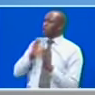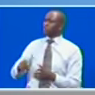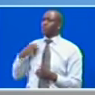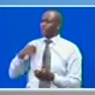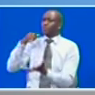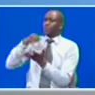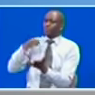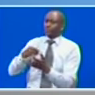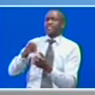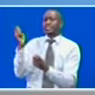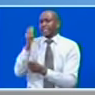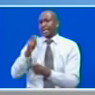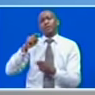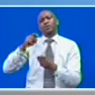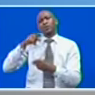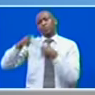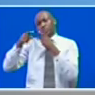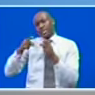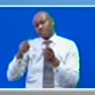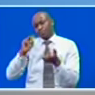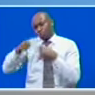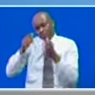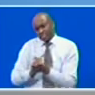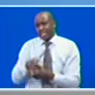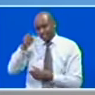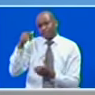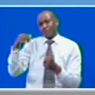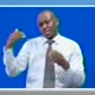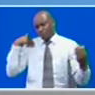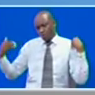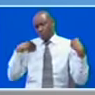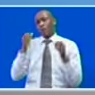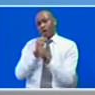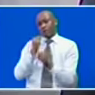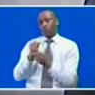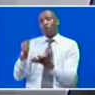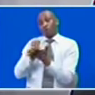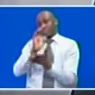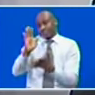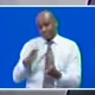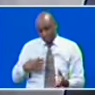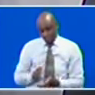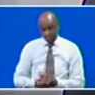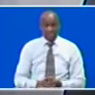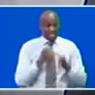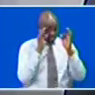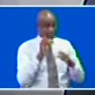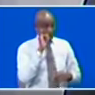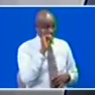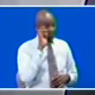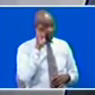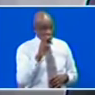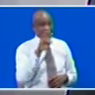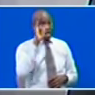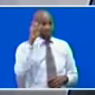tendering process? Isn't it meddling in what should be purely the work of the secretariat? You know, Ben, if you look at the IEBC Act, it's very